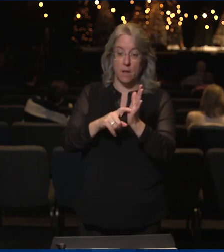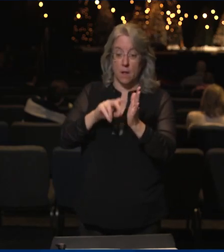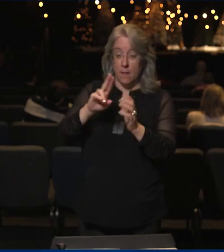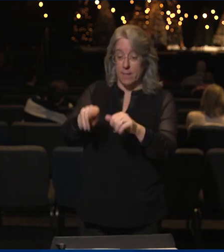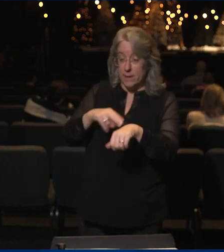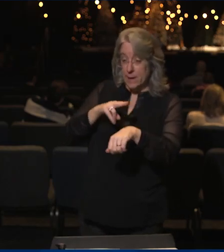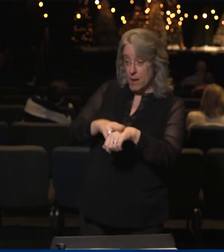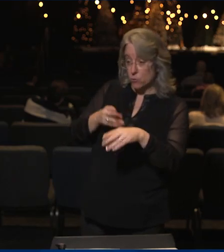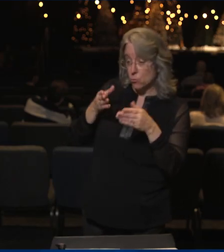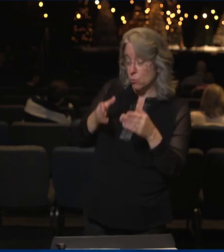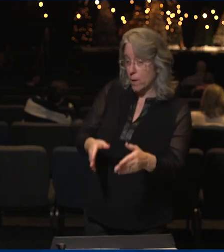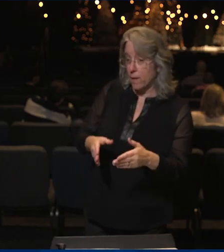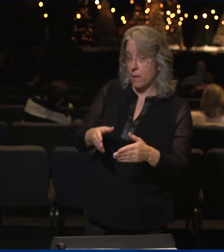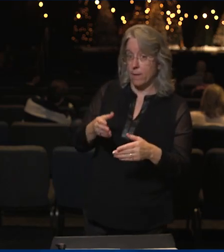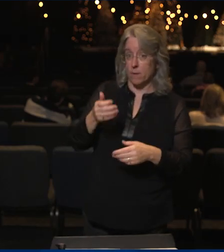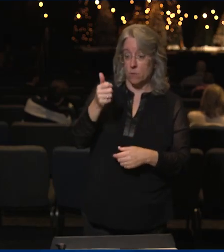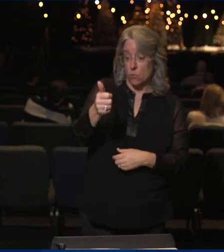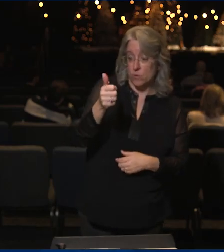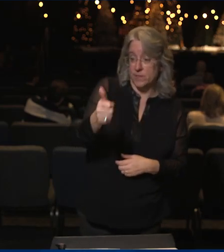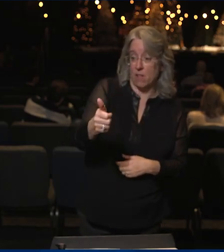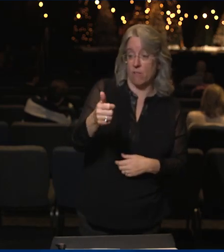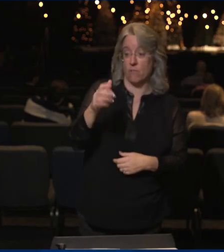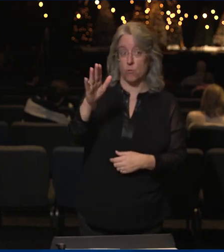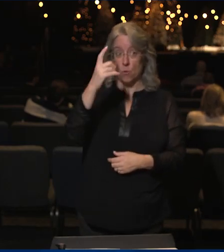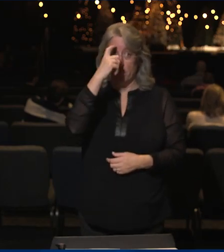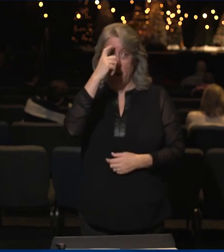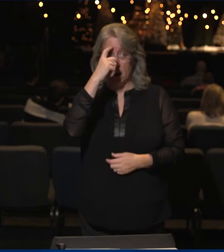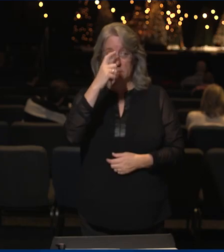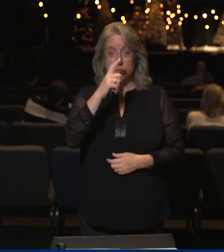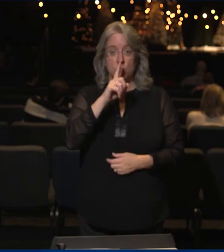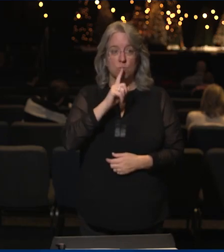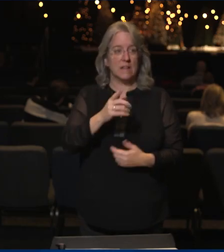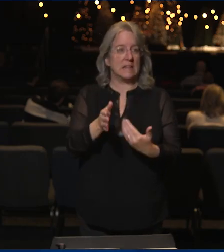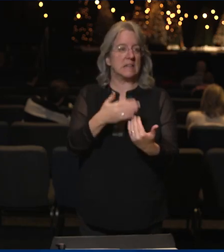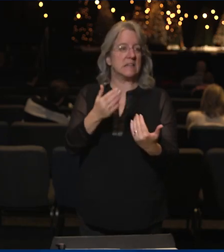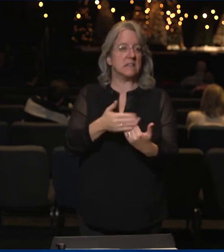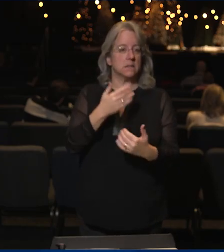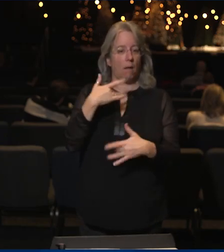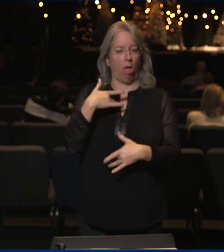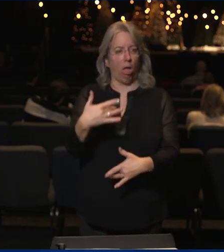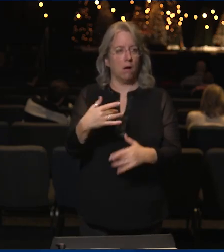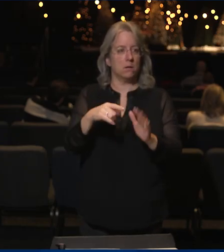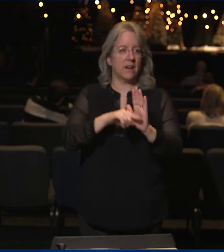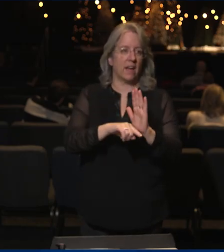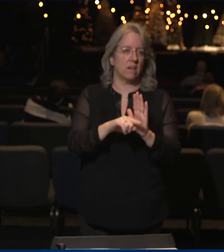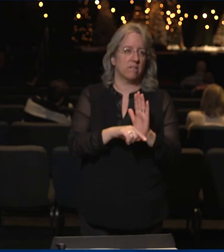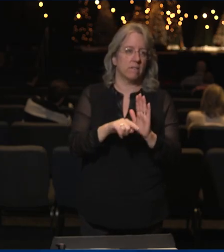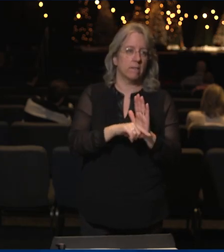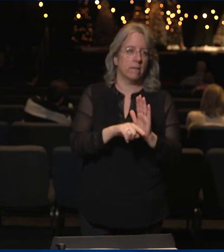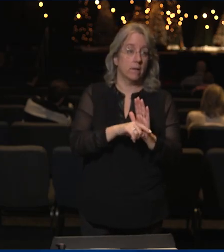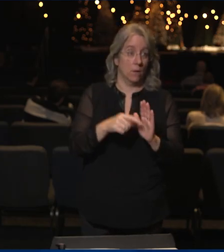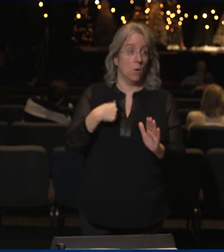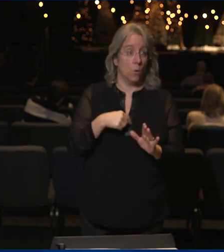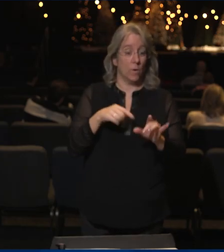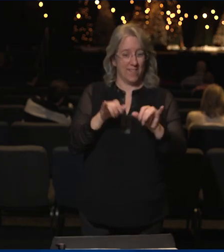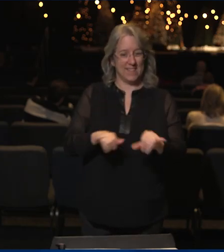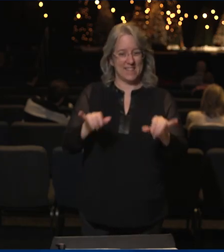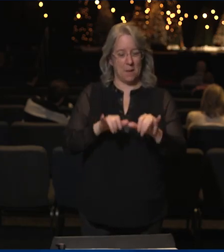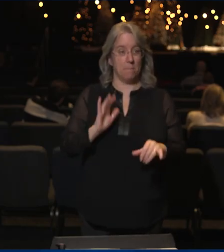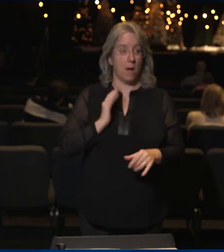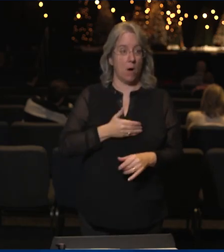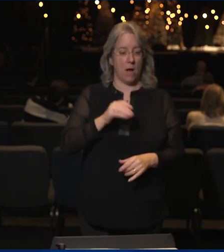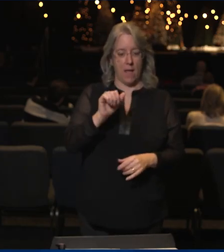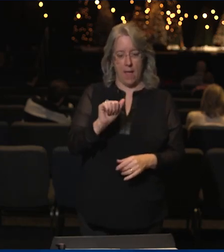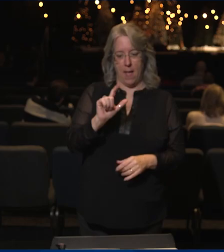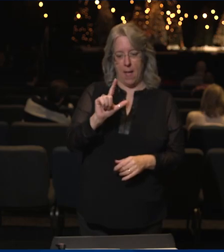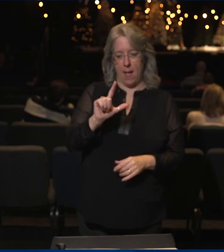and all of us will go is negative. So it's we are the same as our algorithms, right? And this goes back